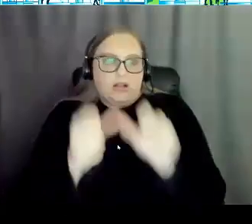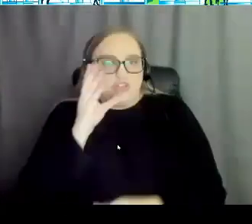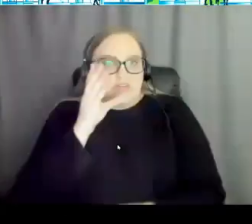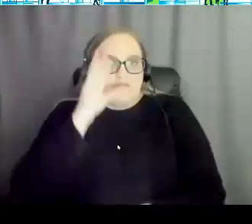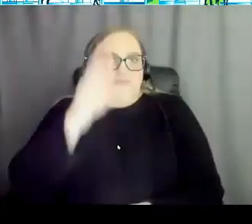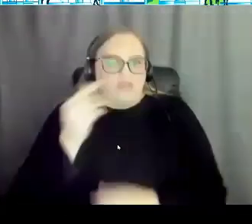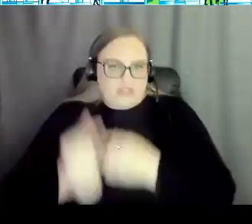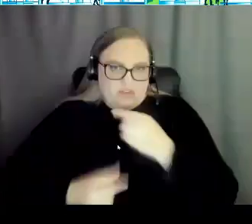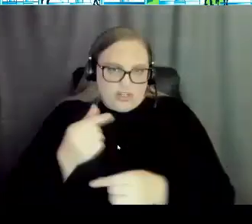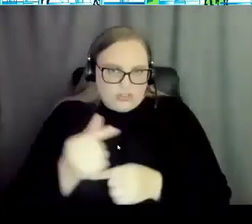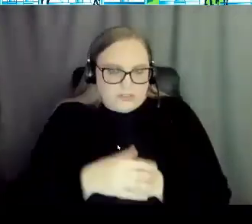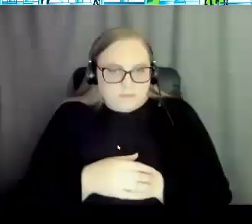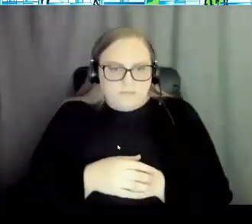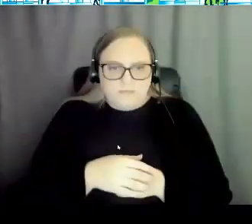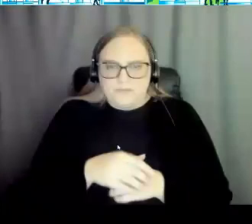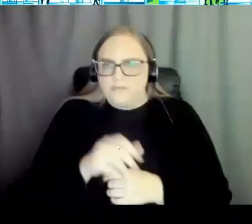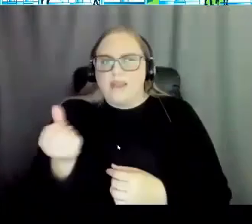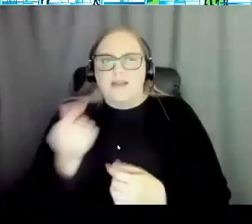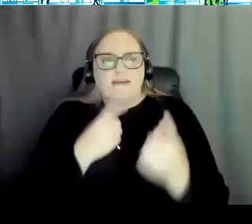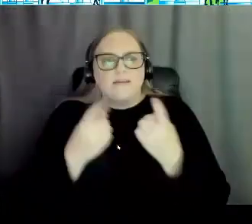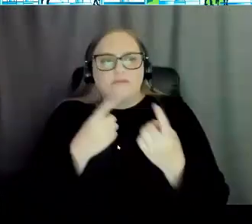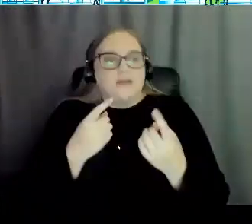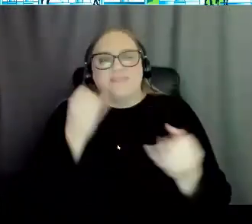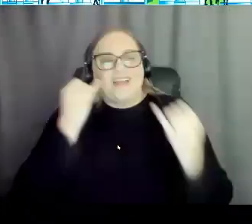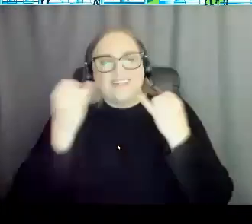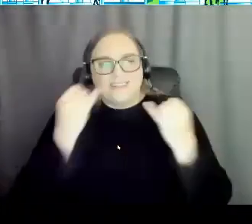generations? Do we have ideas from the consortia?